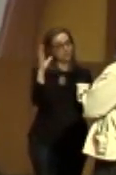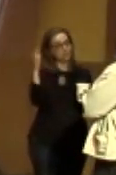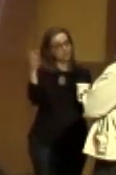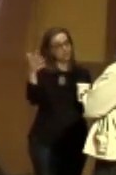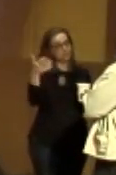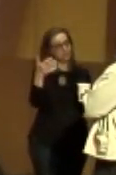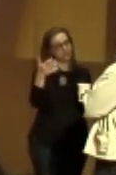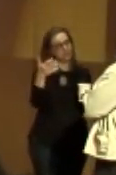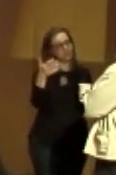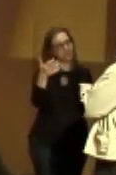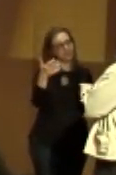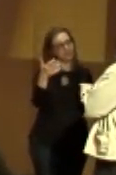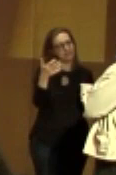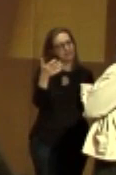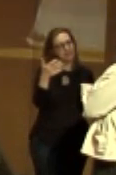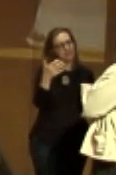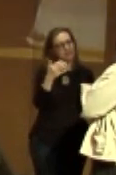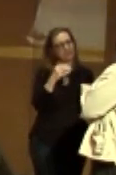that